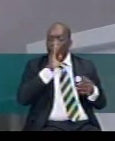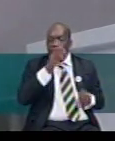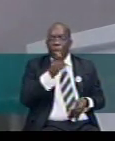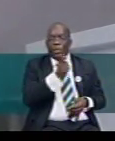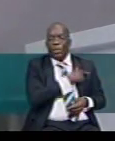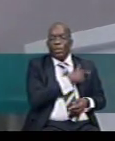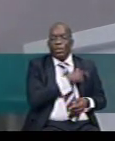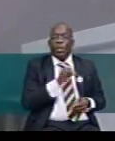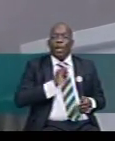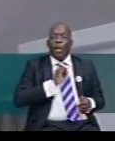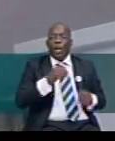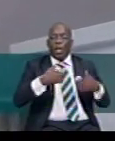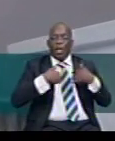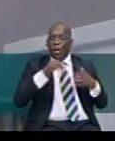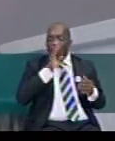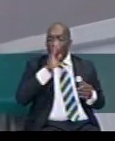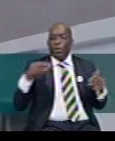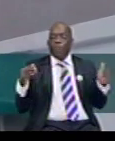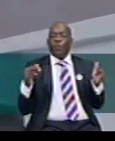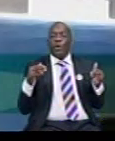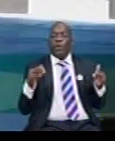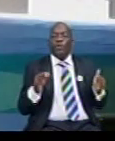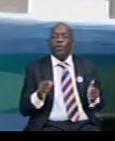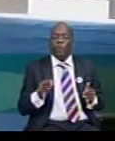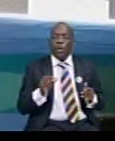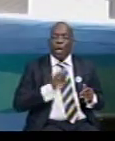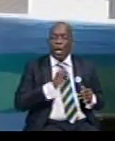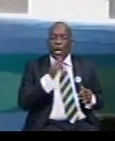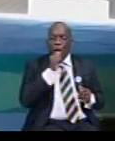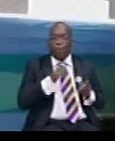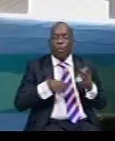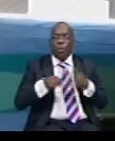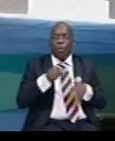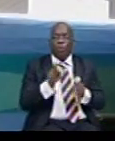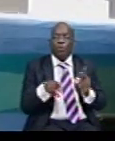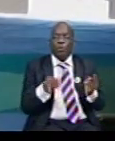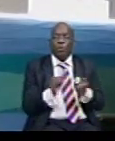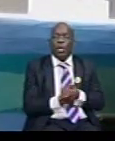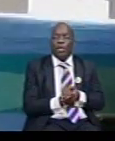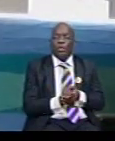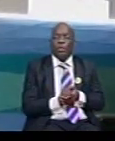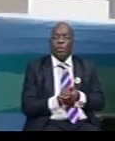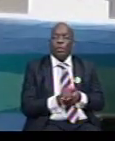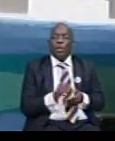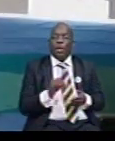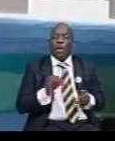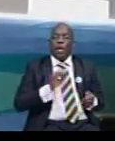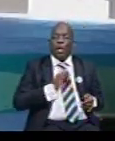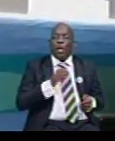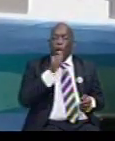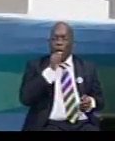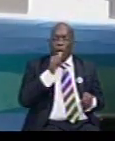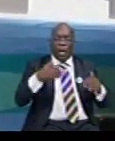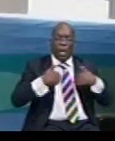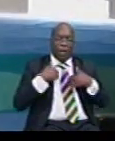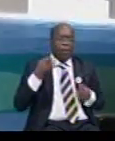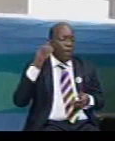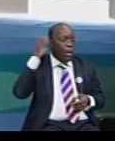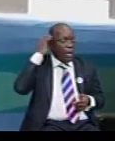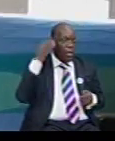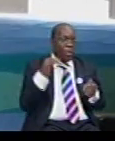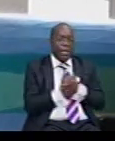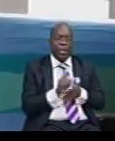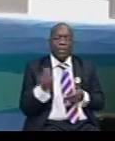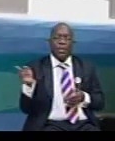been fearful. I've heard of those people I'm going to. I've heard that they're difficult and tough